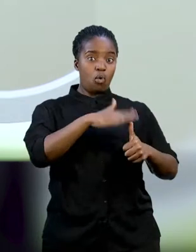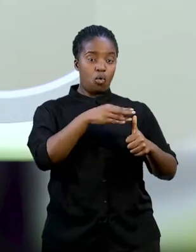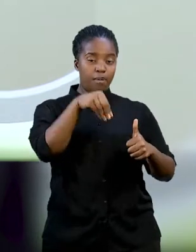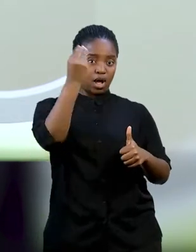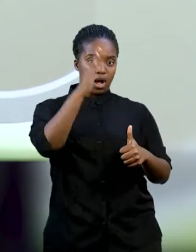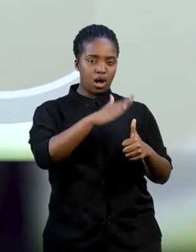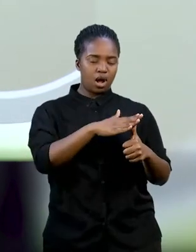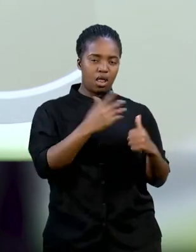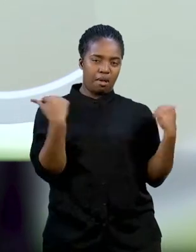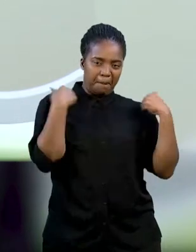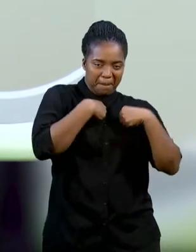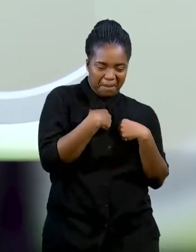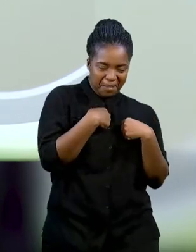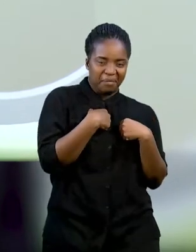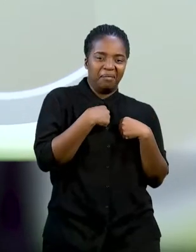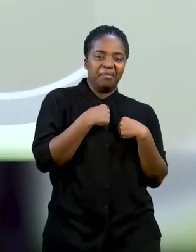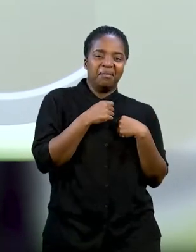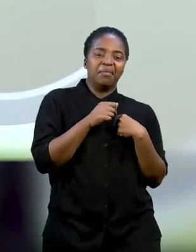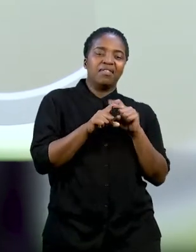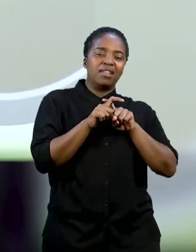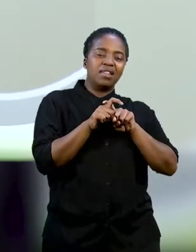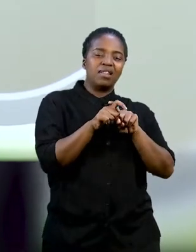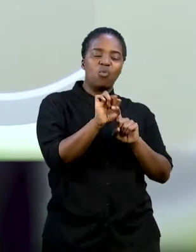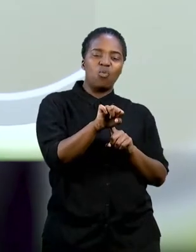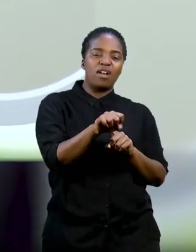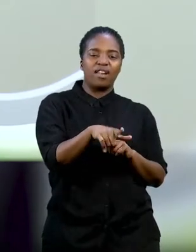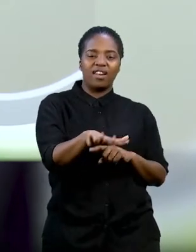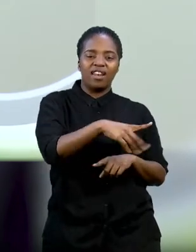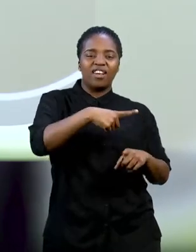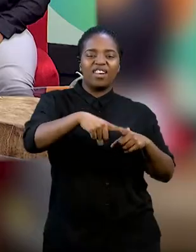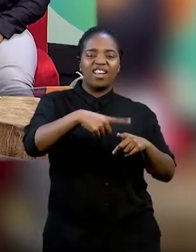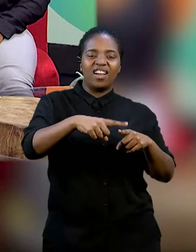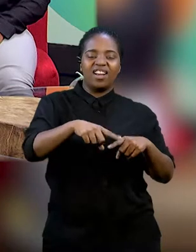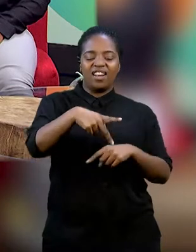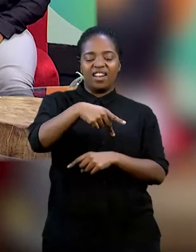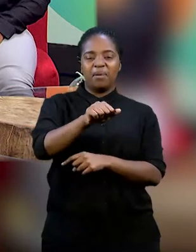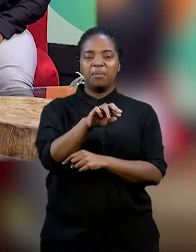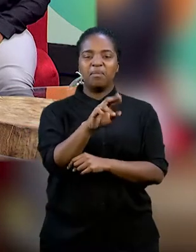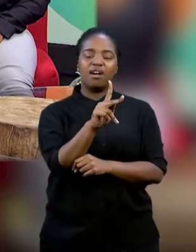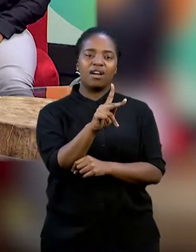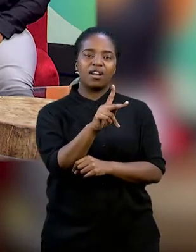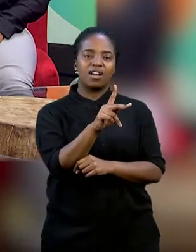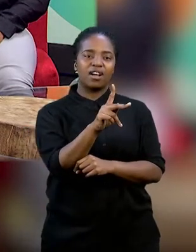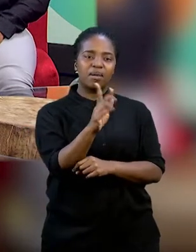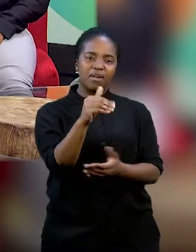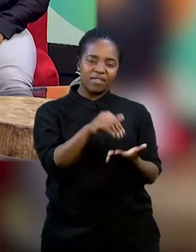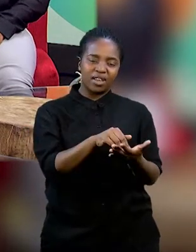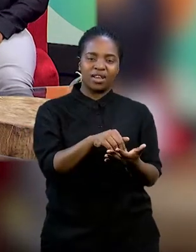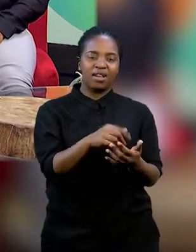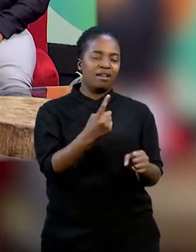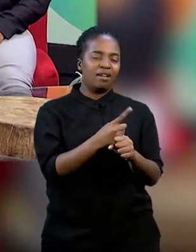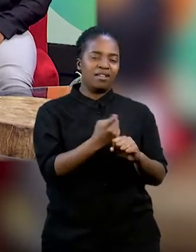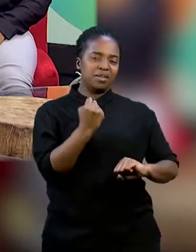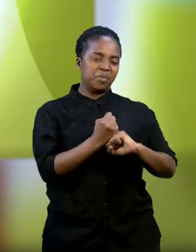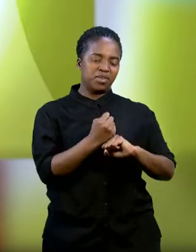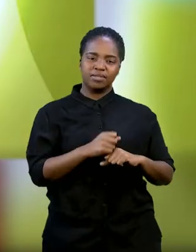born so na mpepa re tsama ka ofela go parking ro dlala so fo go re ba se ka mphitla ke ba le